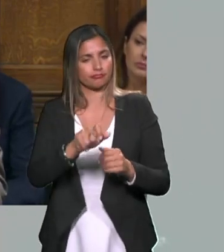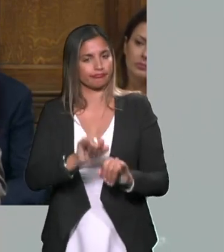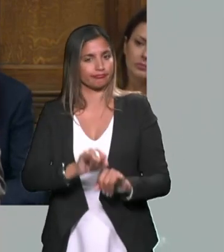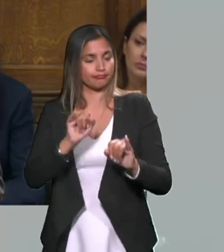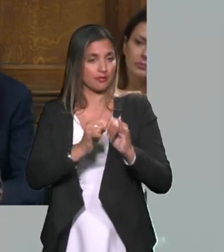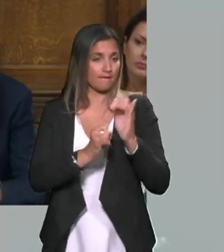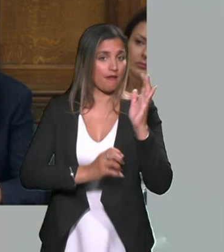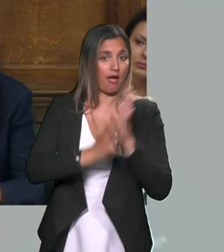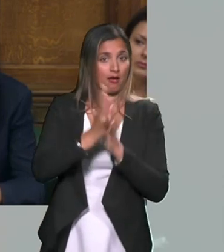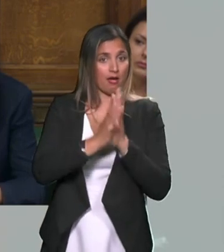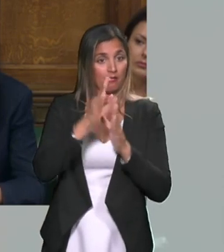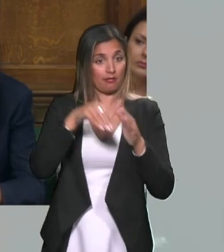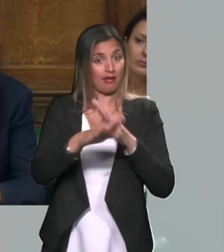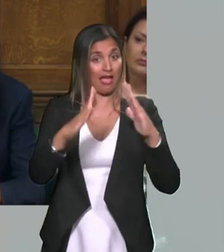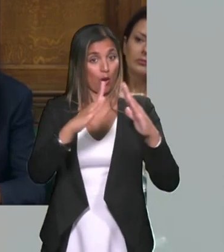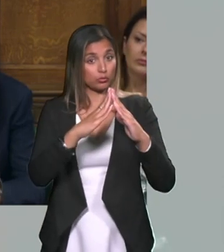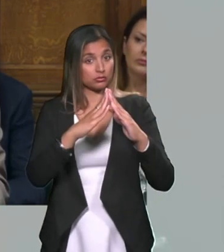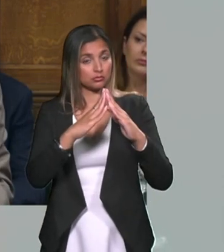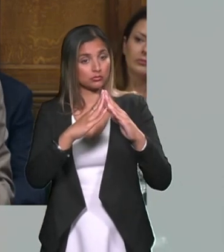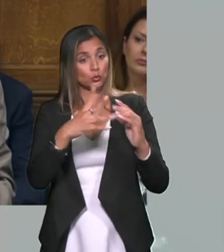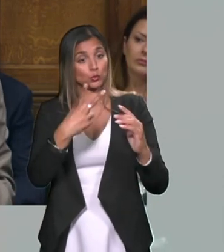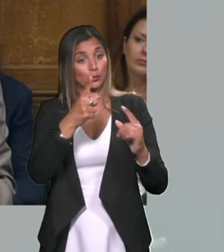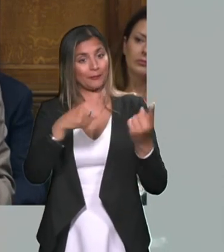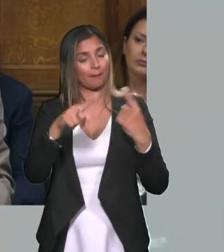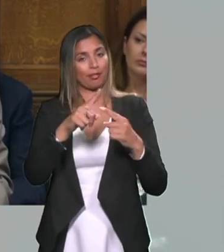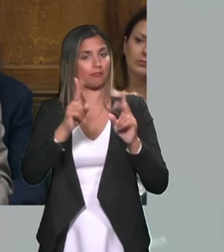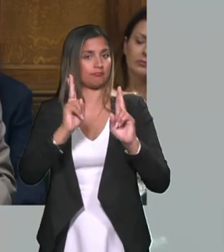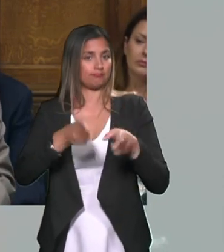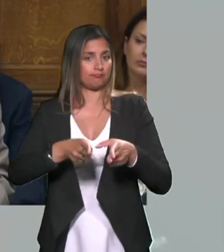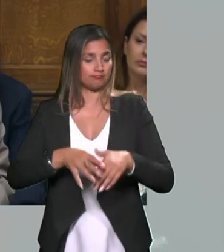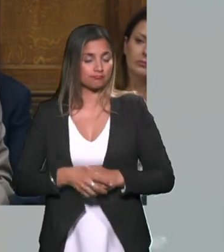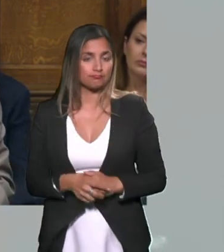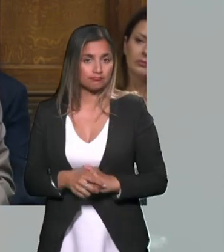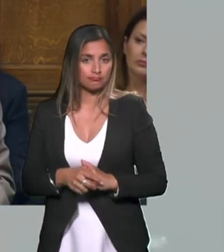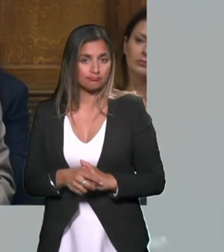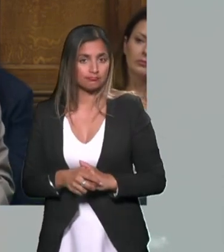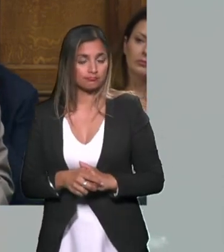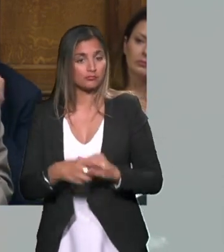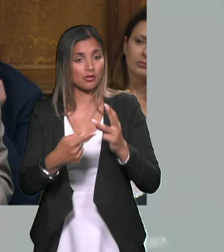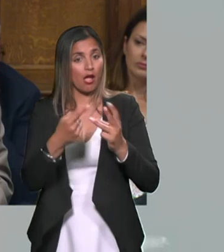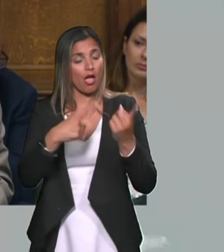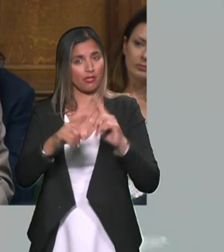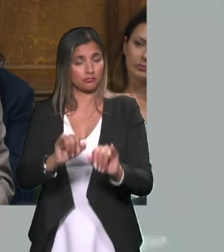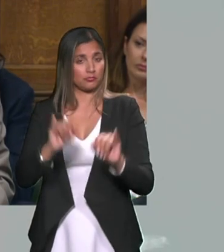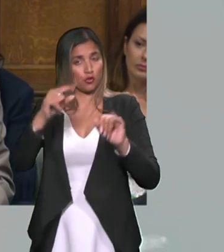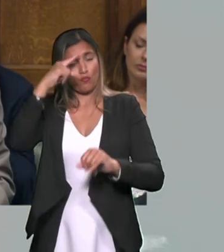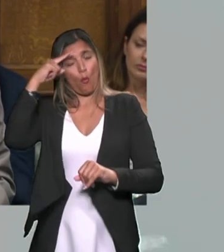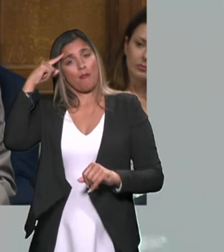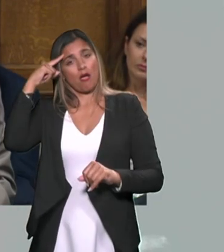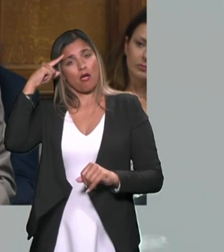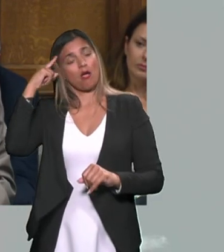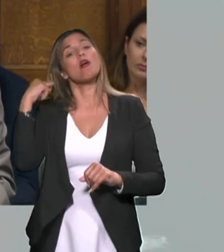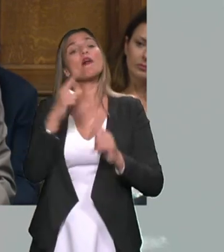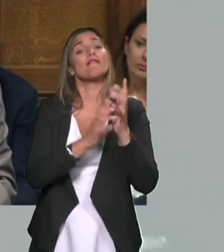the house where the party was held, and two of that group never returned home. Others were traumatised. The fire cost